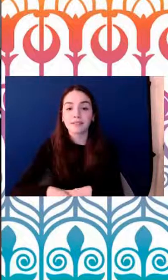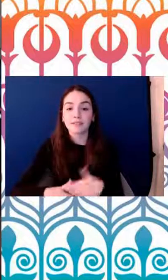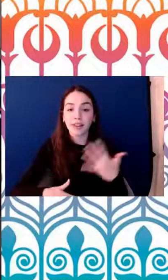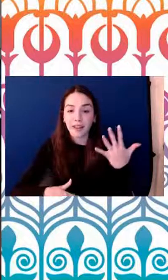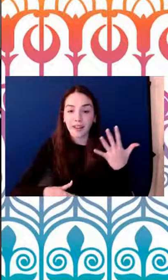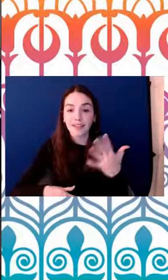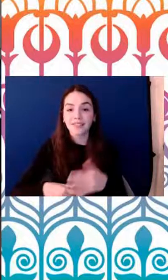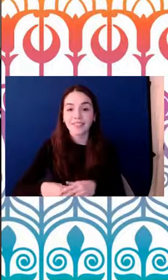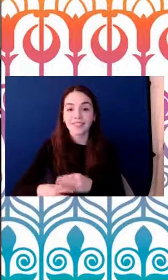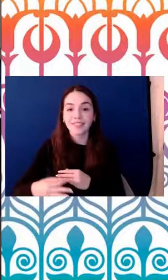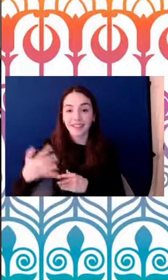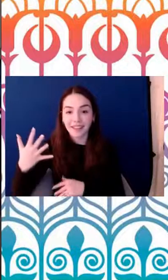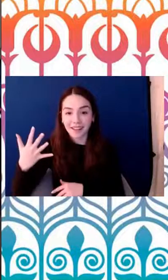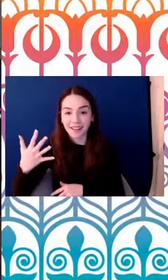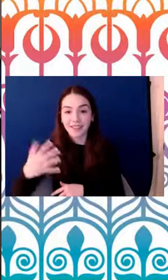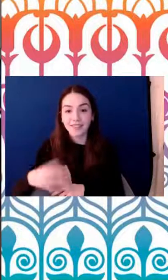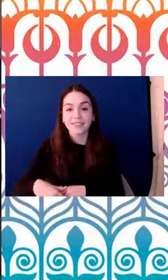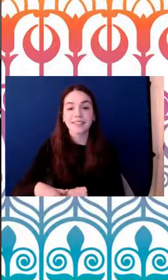5,